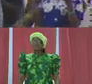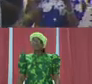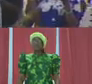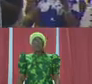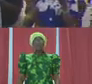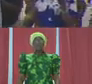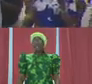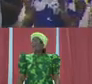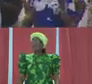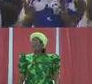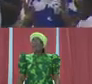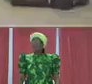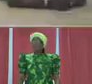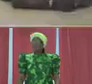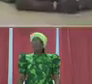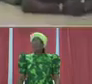Father.